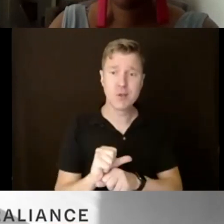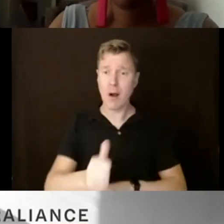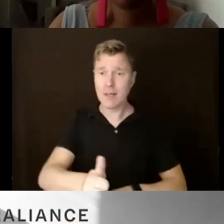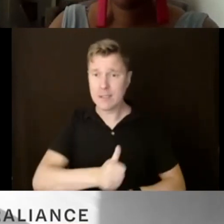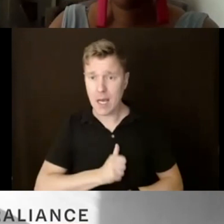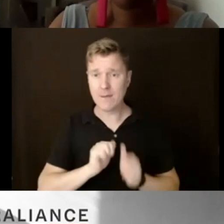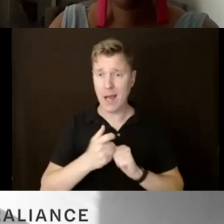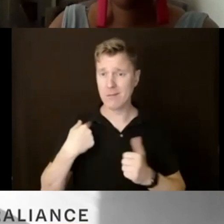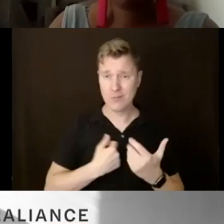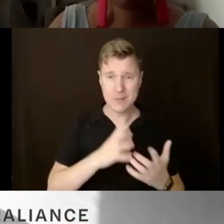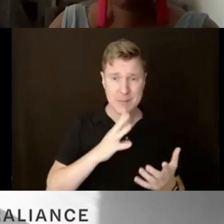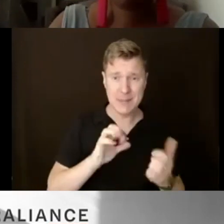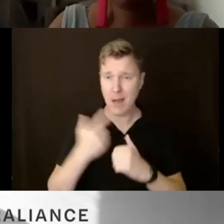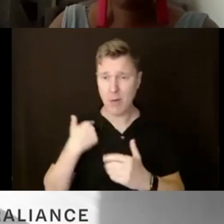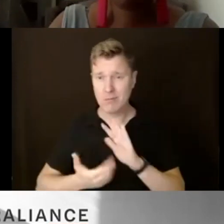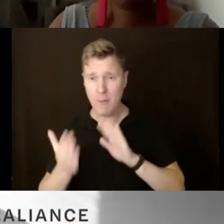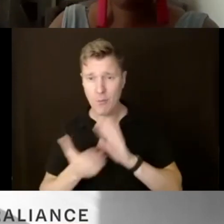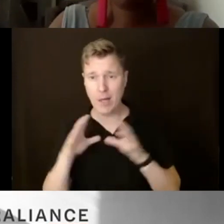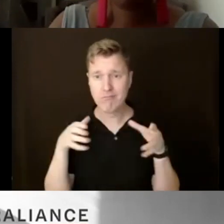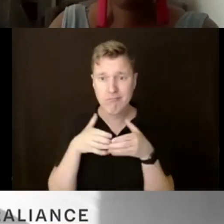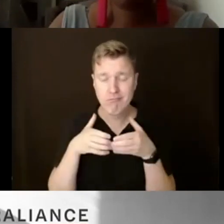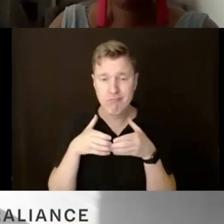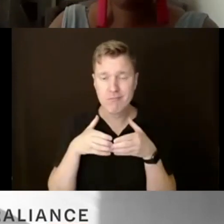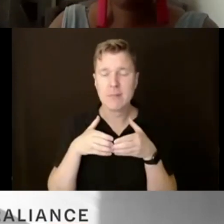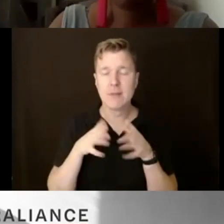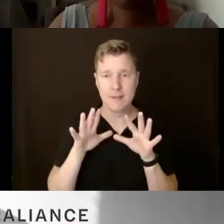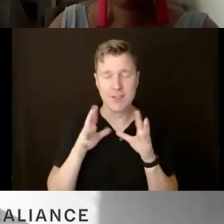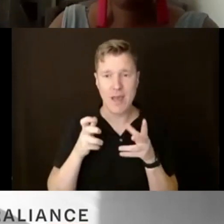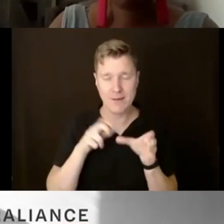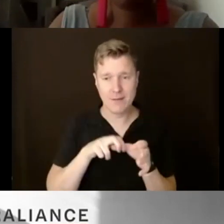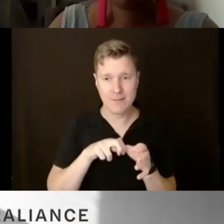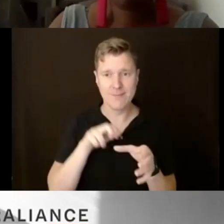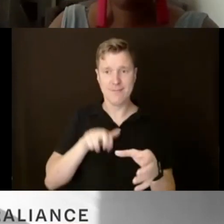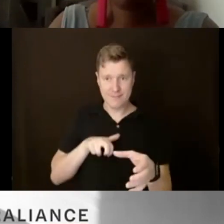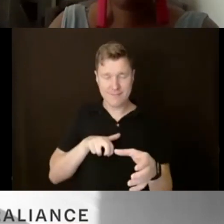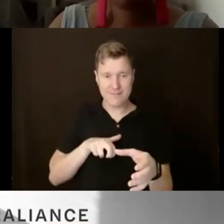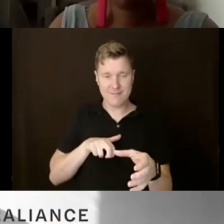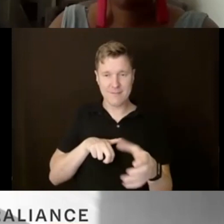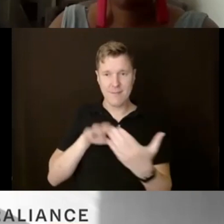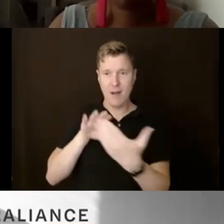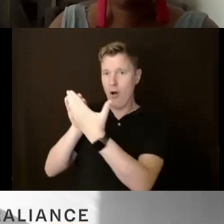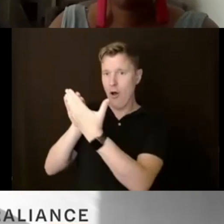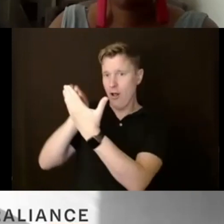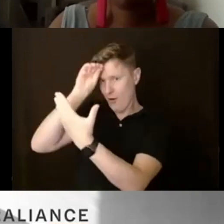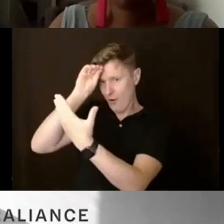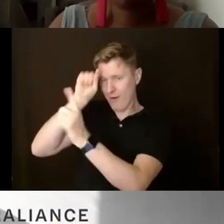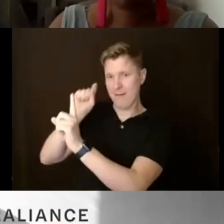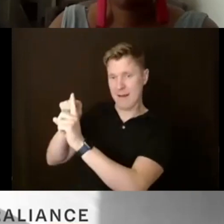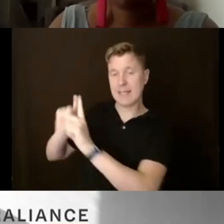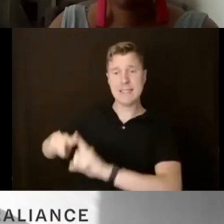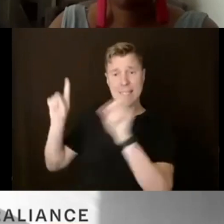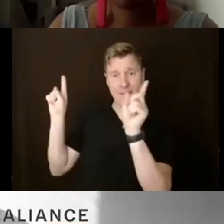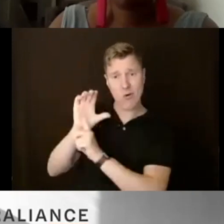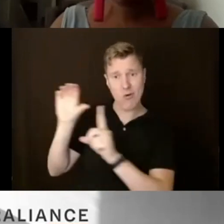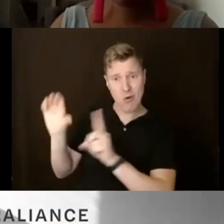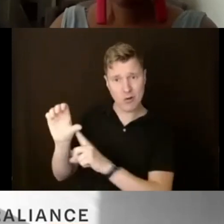operate. And so then it requires intentionality about learning a different cultures